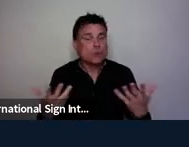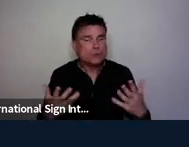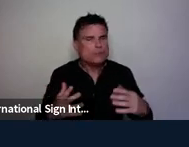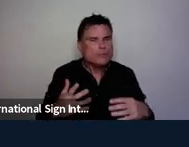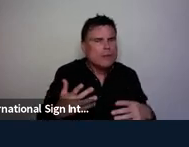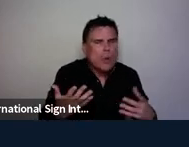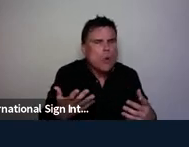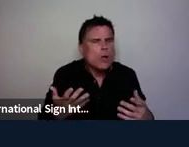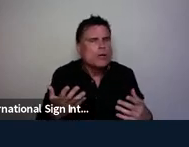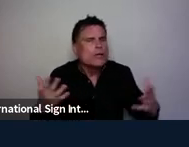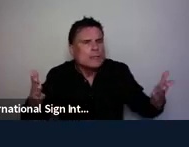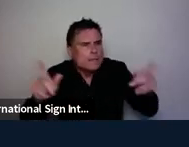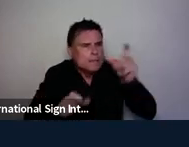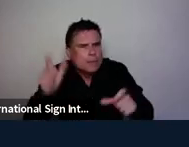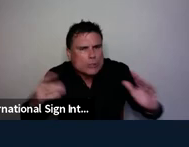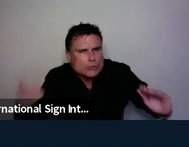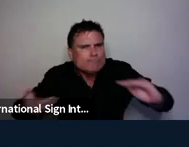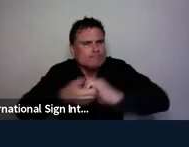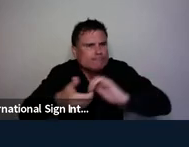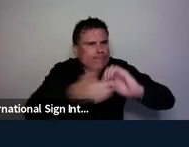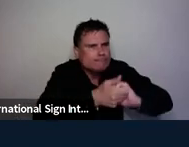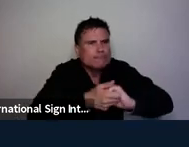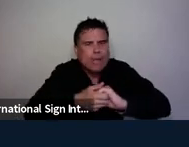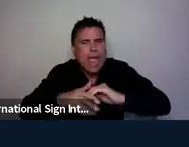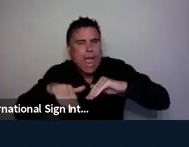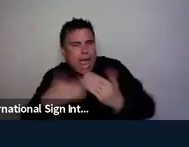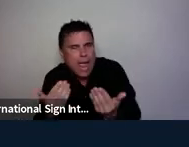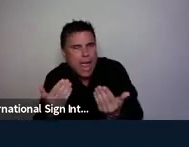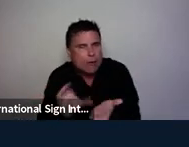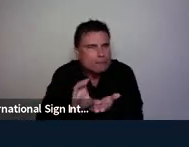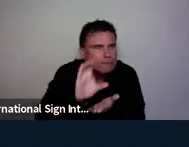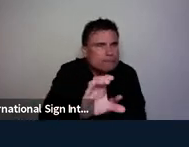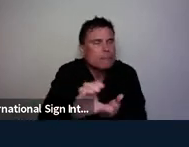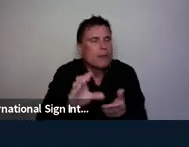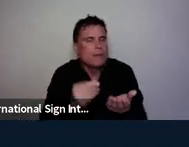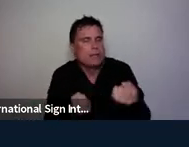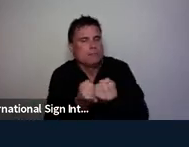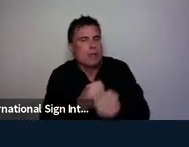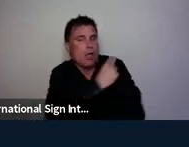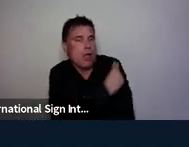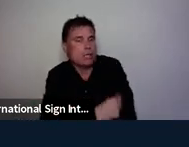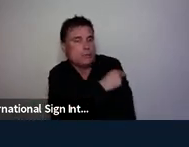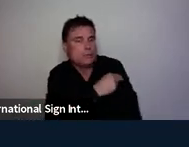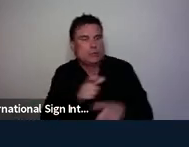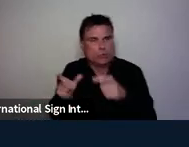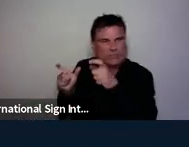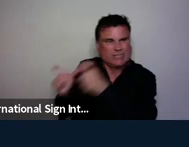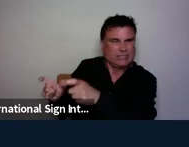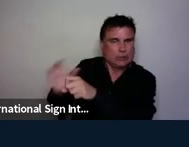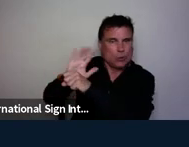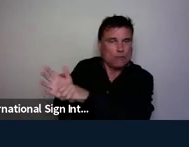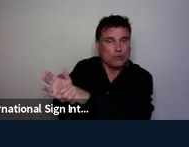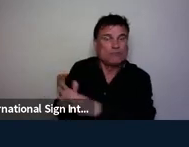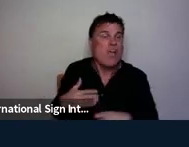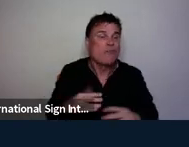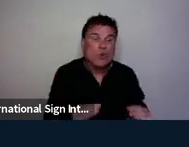commissions for aiding COVID-19 medical measures. A youth tries to find a way to employ the unskilled workers to help